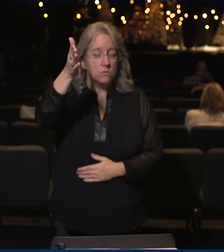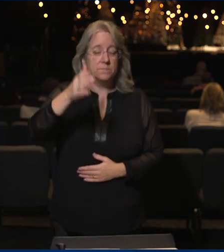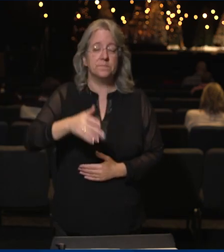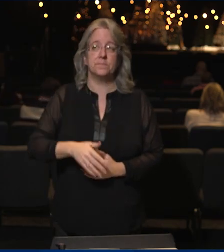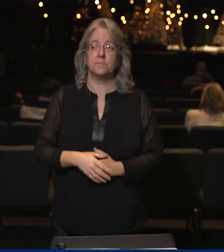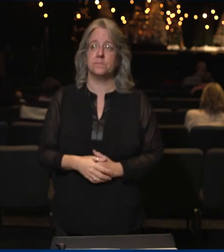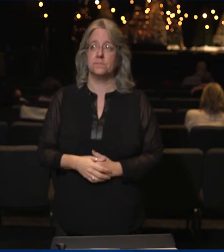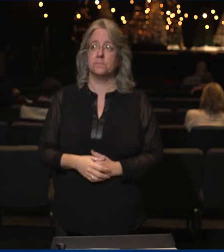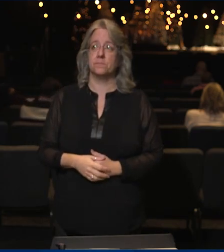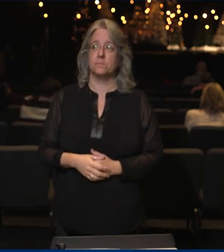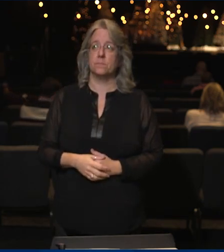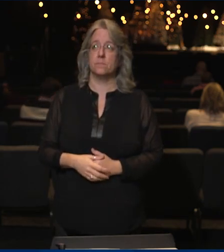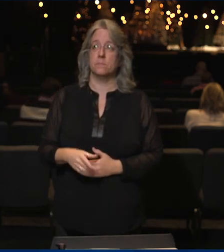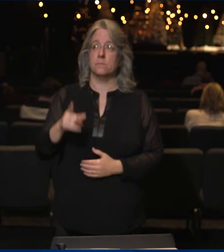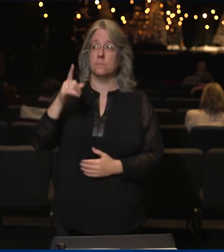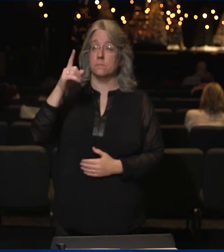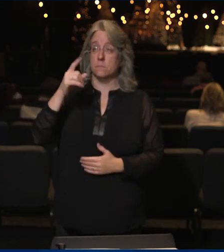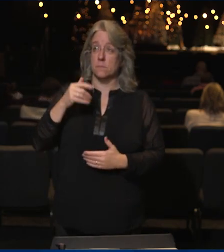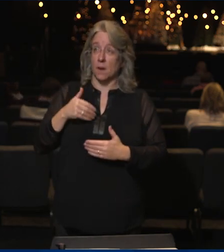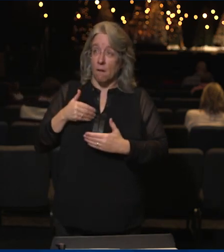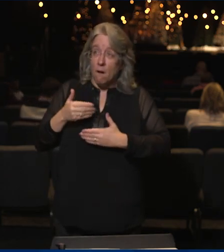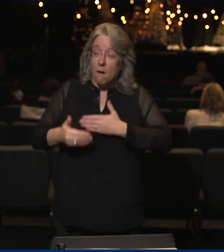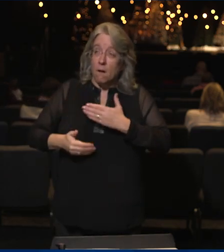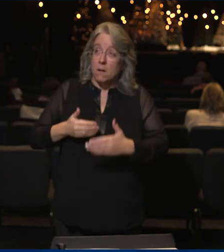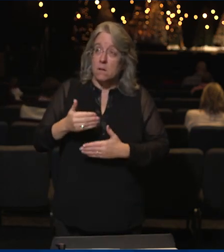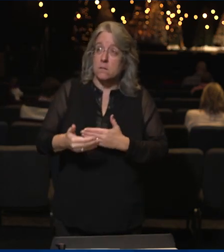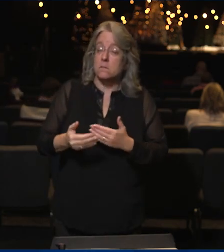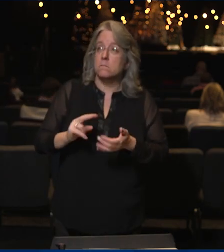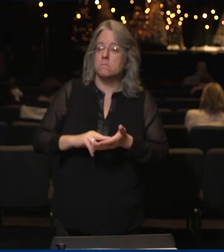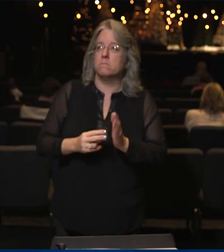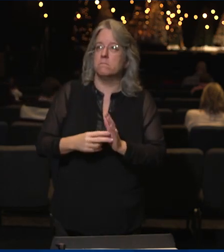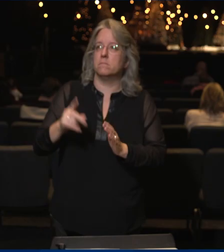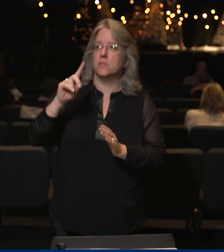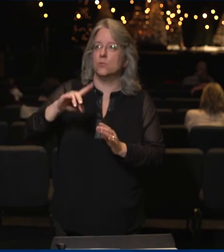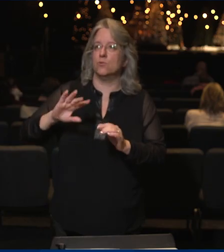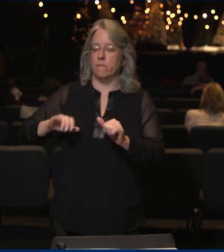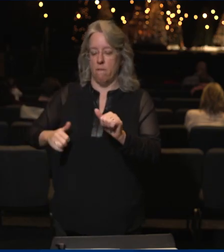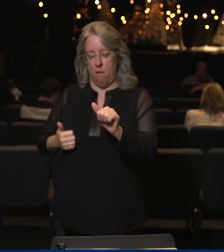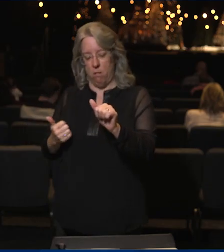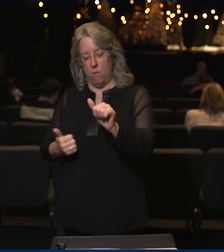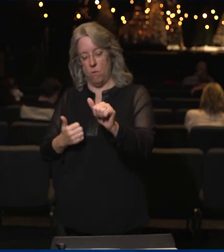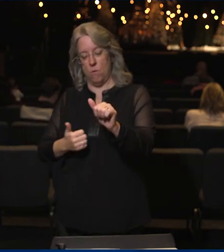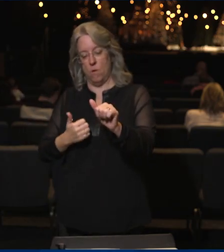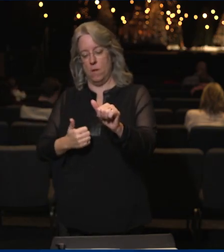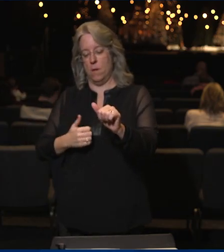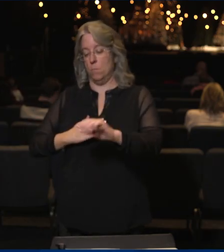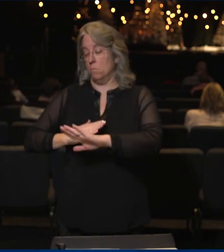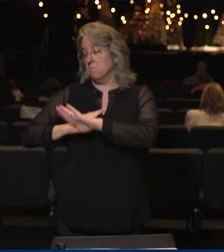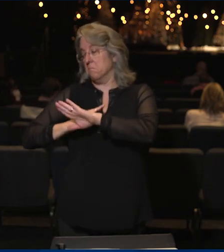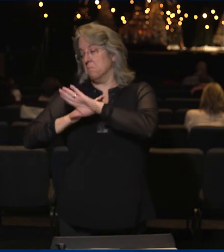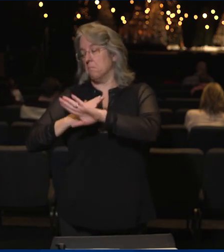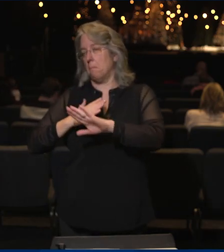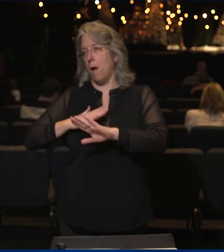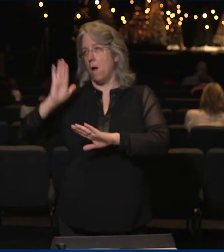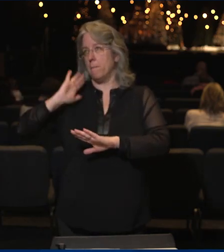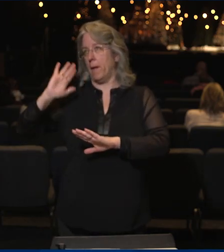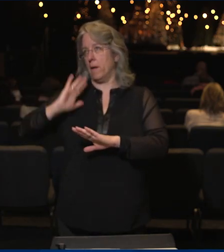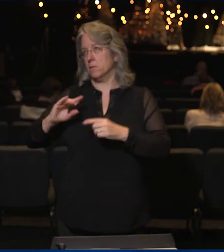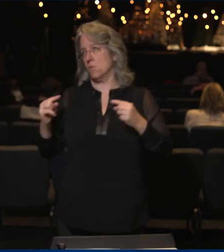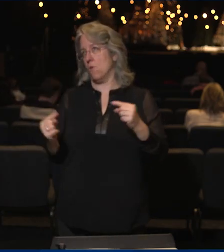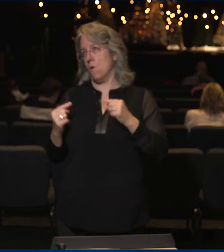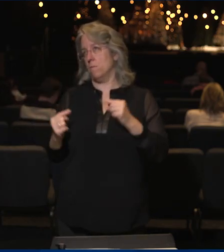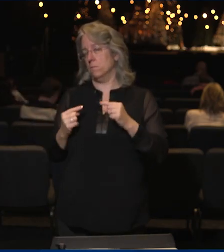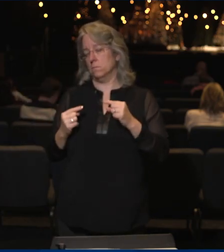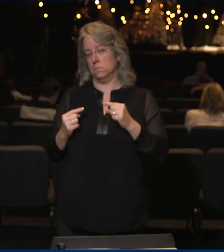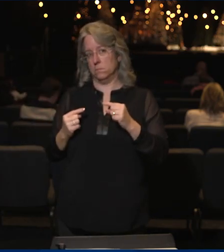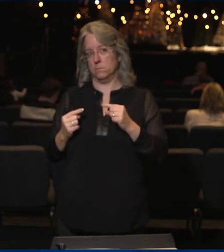And in kindness, you follow behind to spare me from the harm of my past.